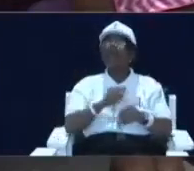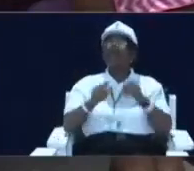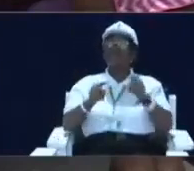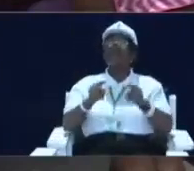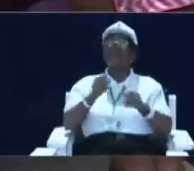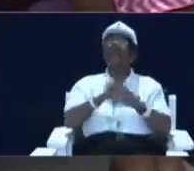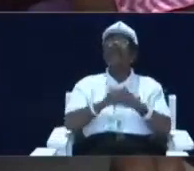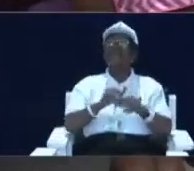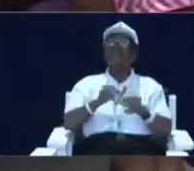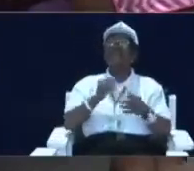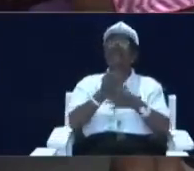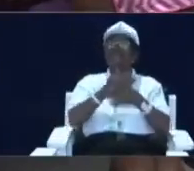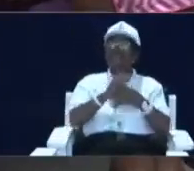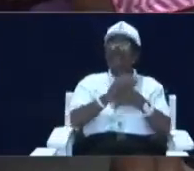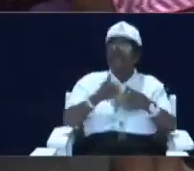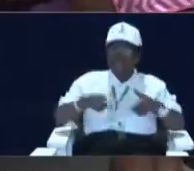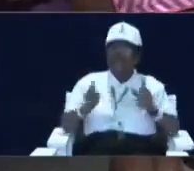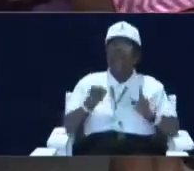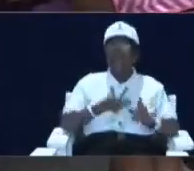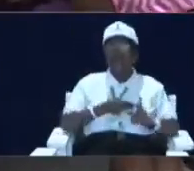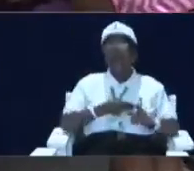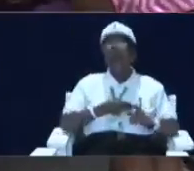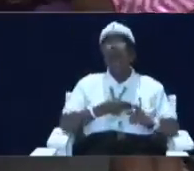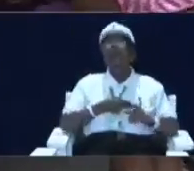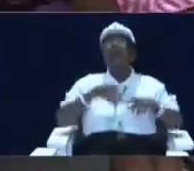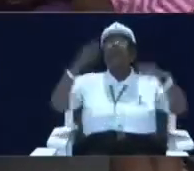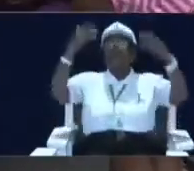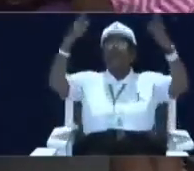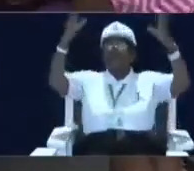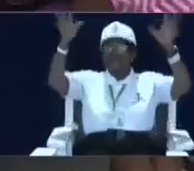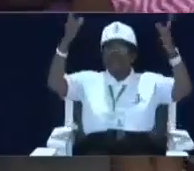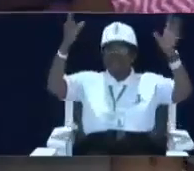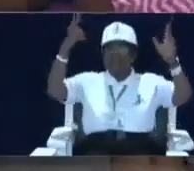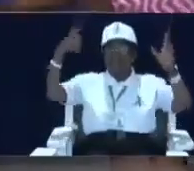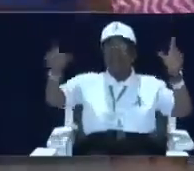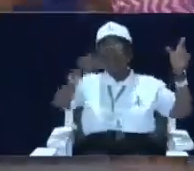Let's give the Lord a big round of applause.